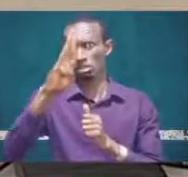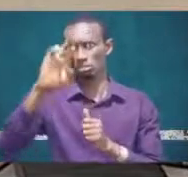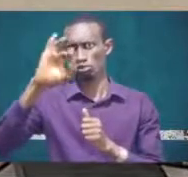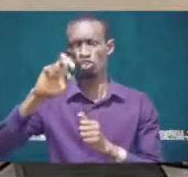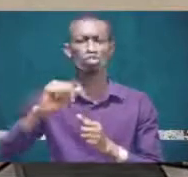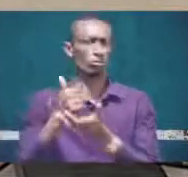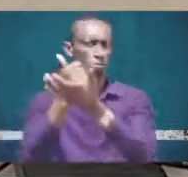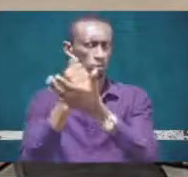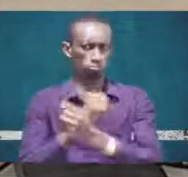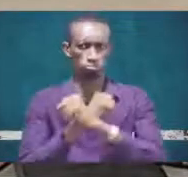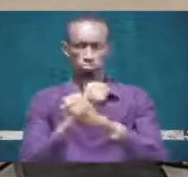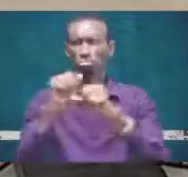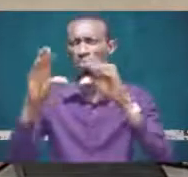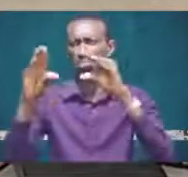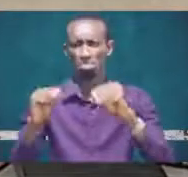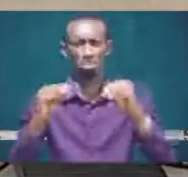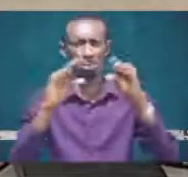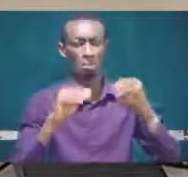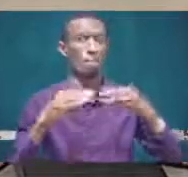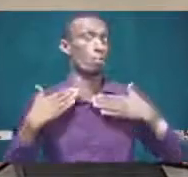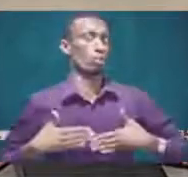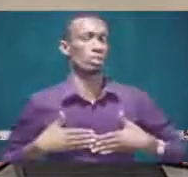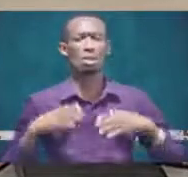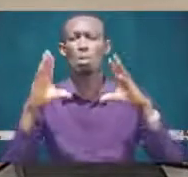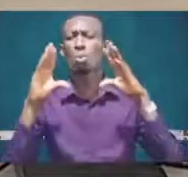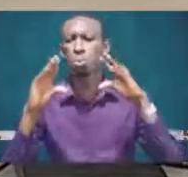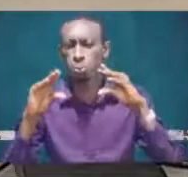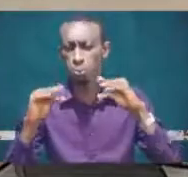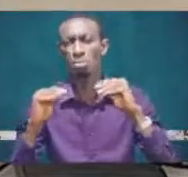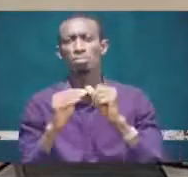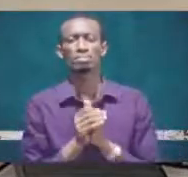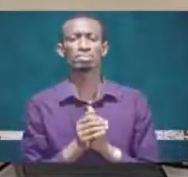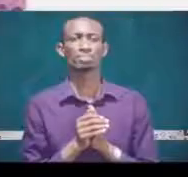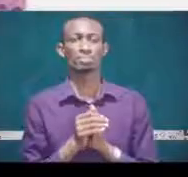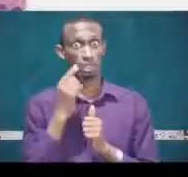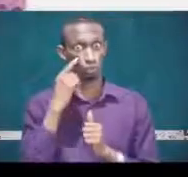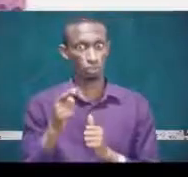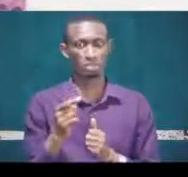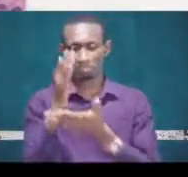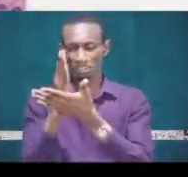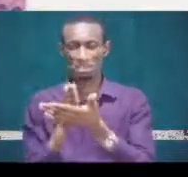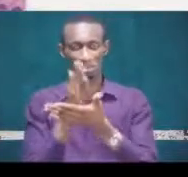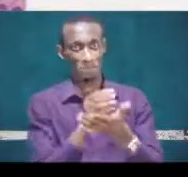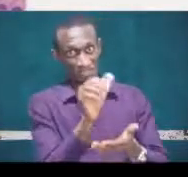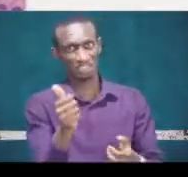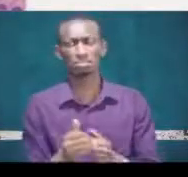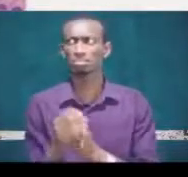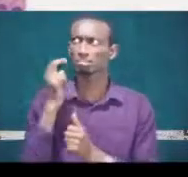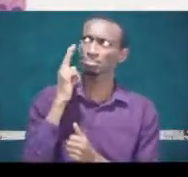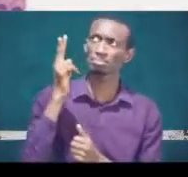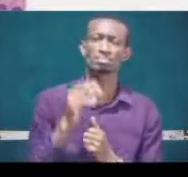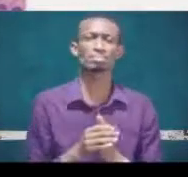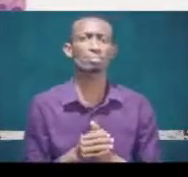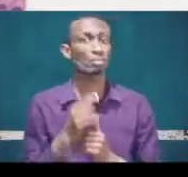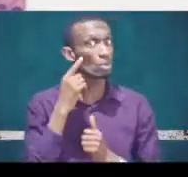those functions. Let us see another type of epithelial tissues. Here